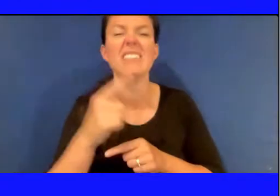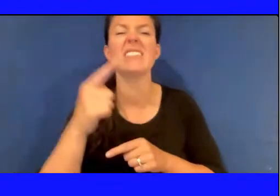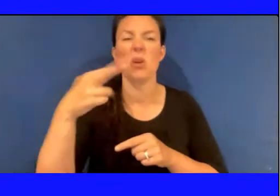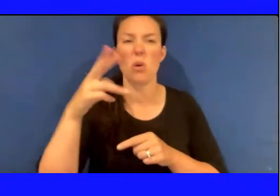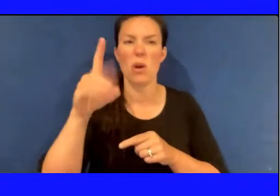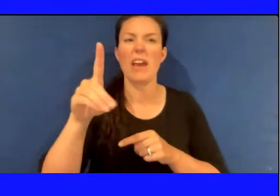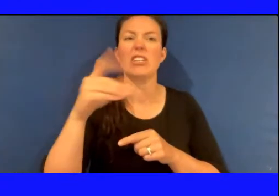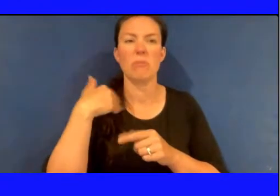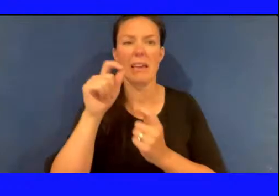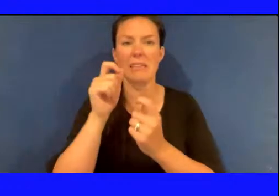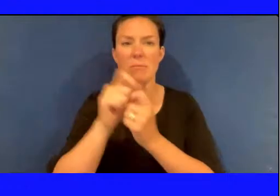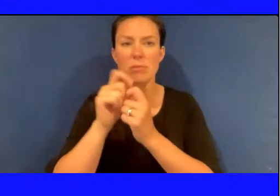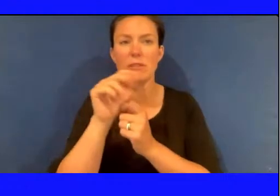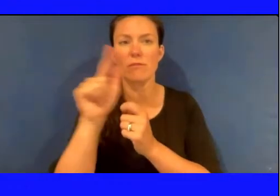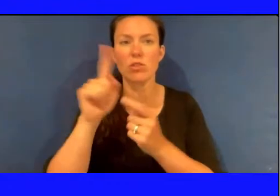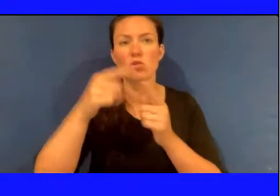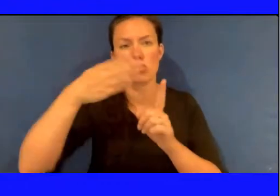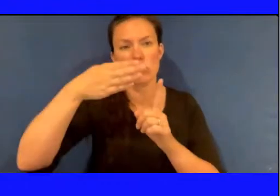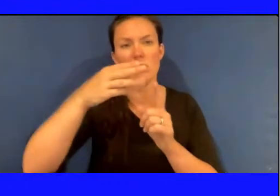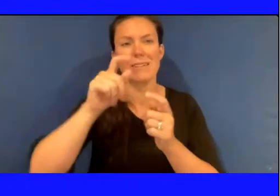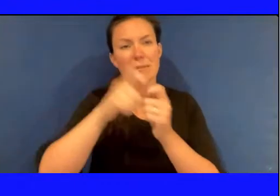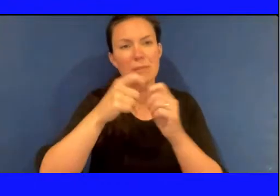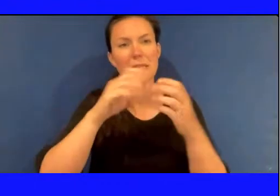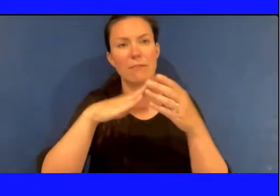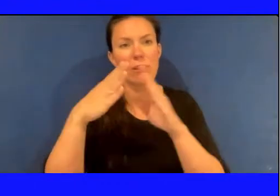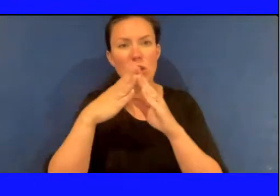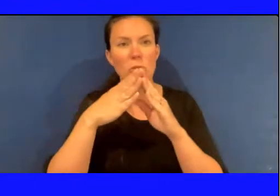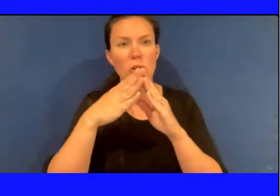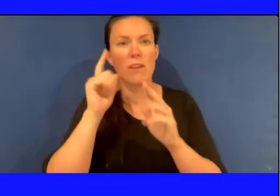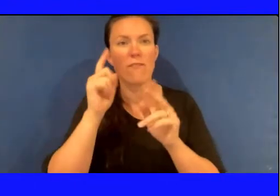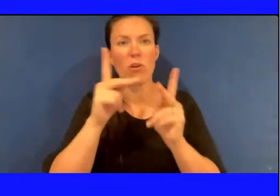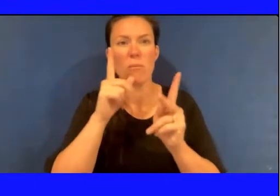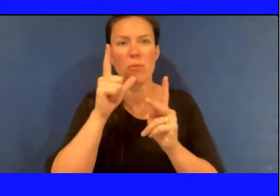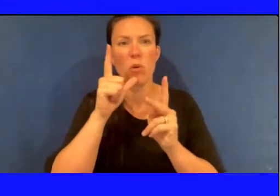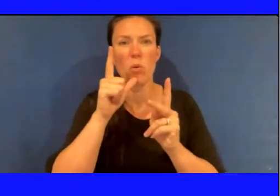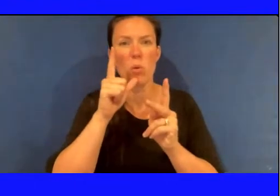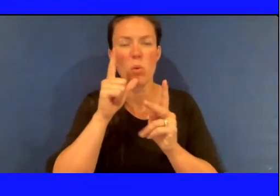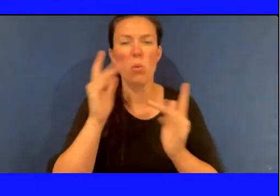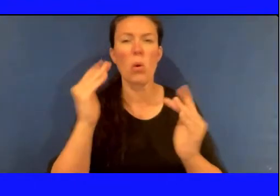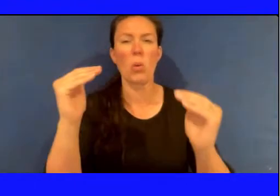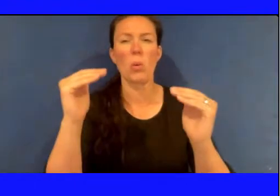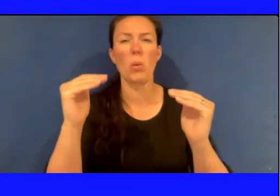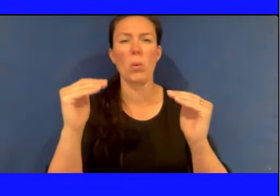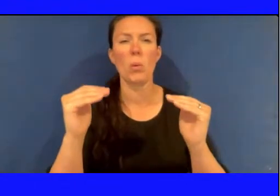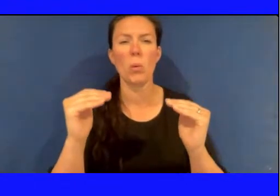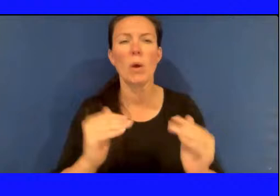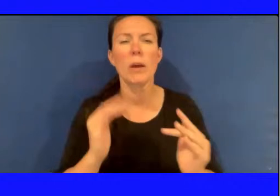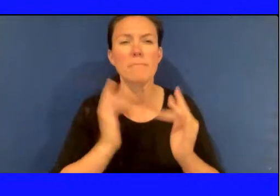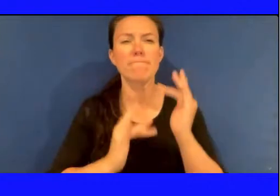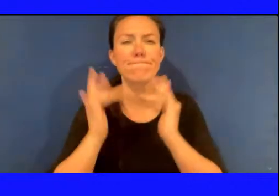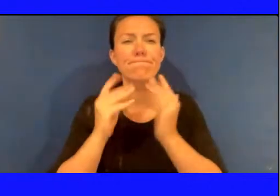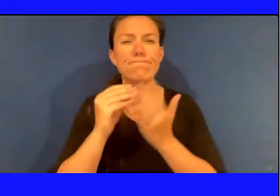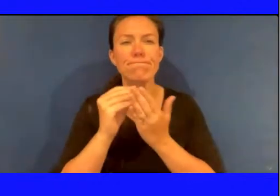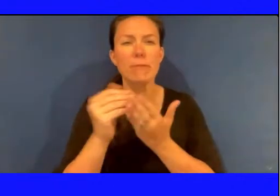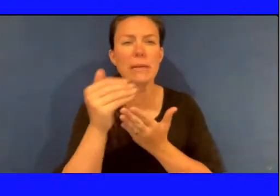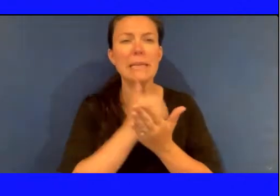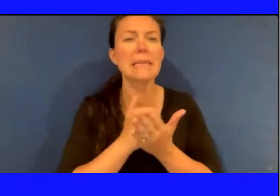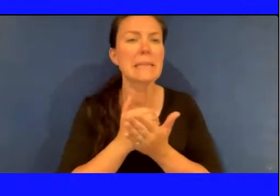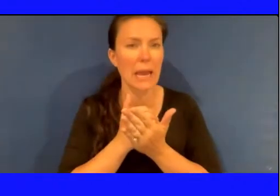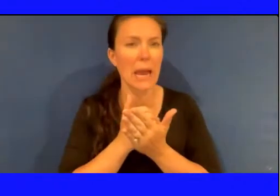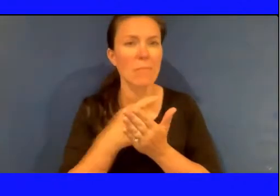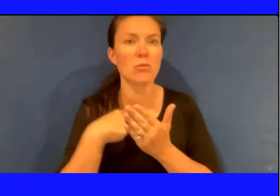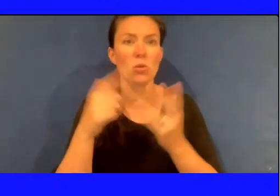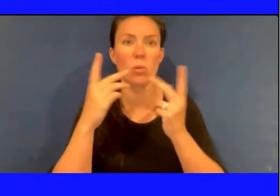tool for providing housing for the lowest, extremely low and low income individuals in New York City. So we were thrilled to be able to